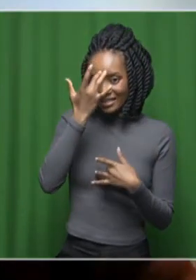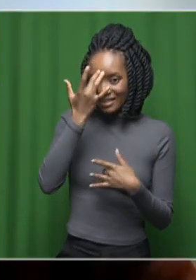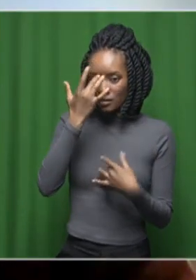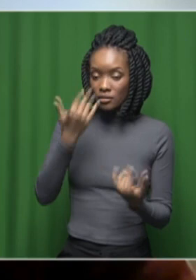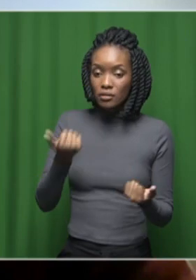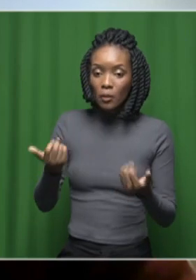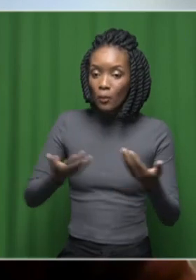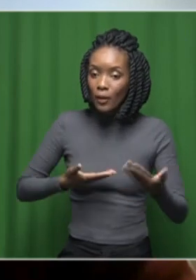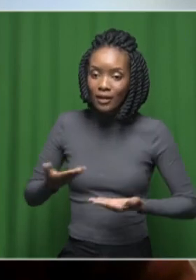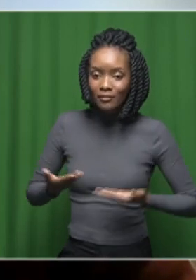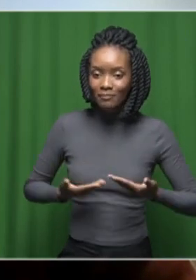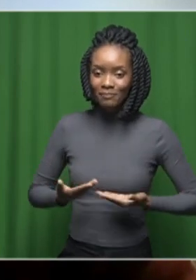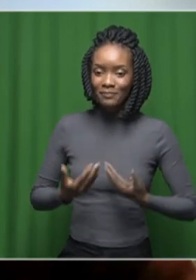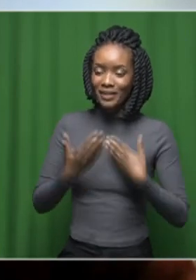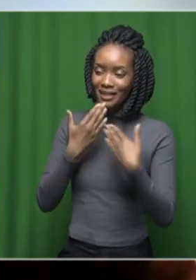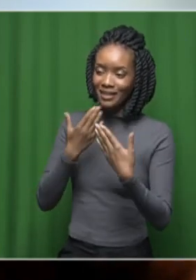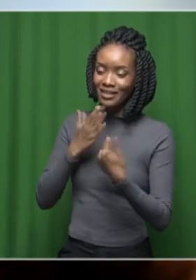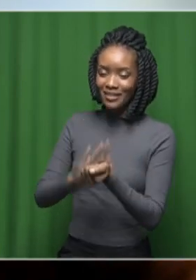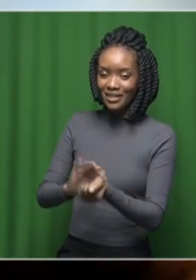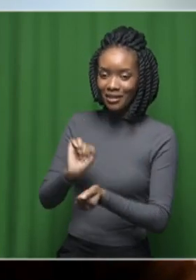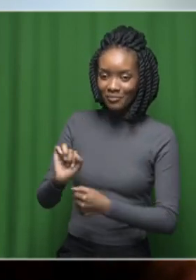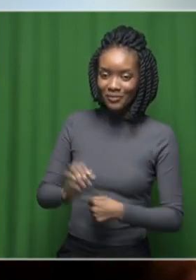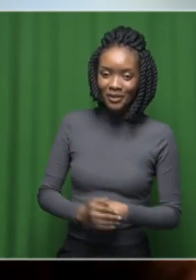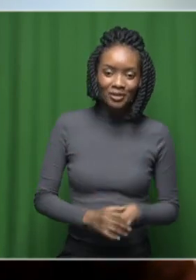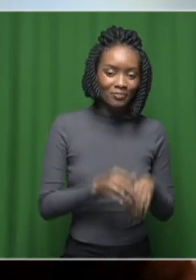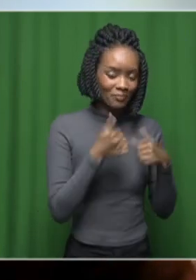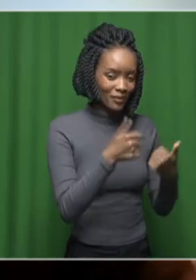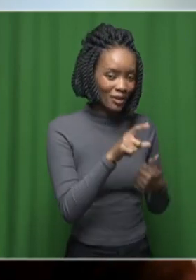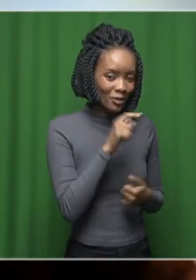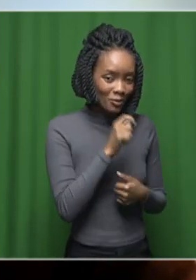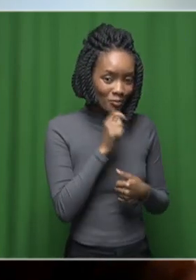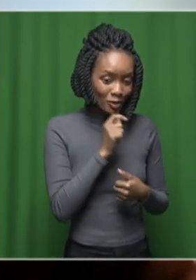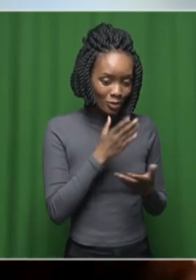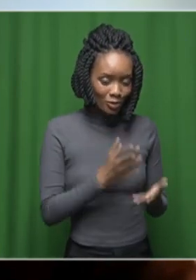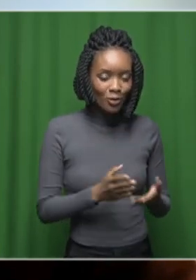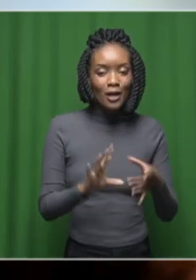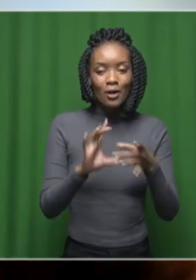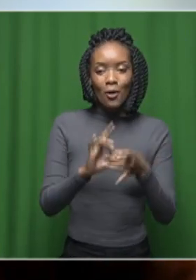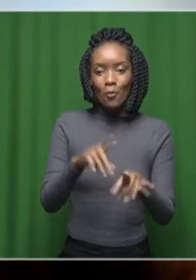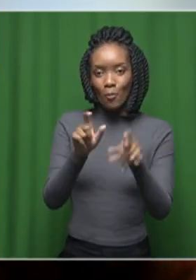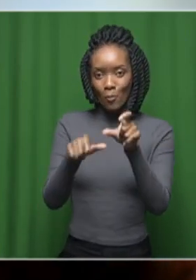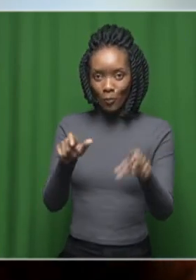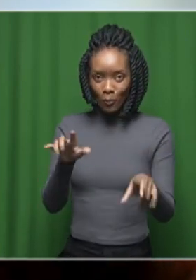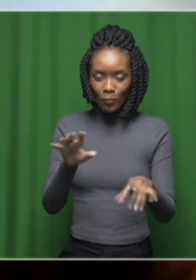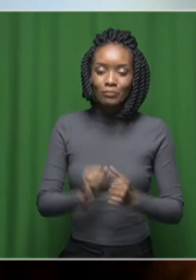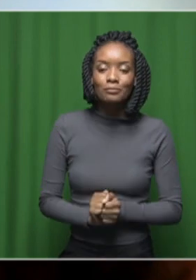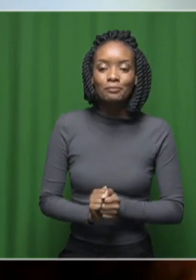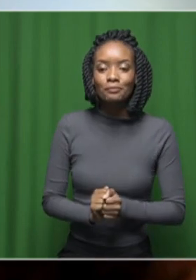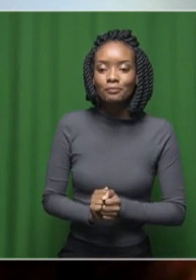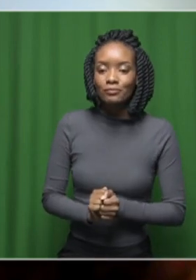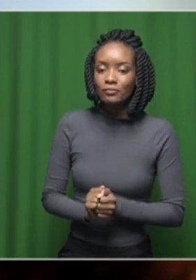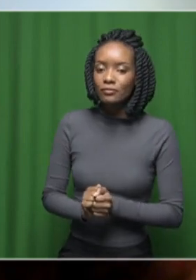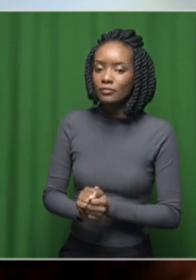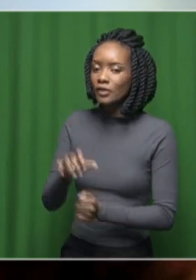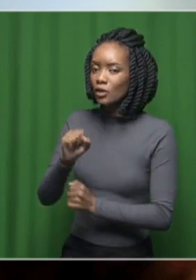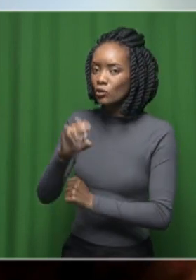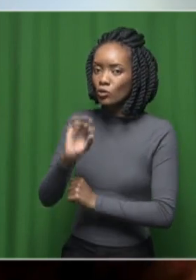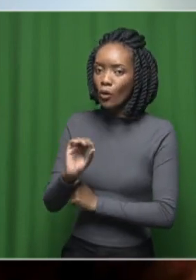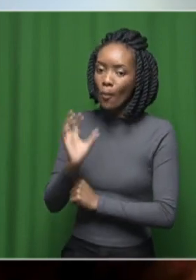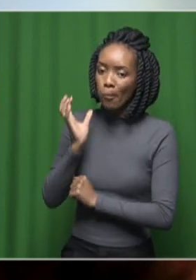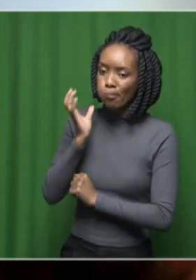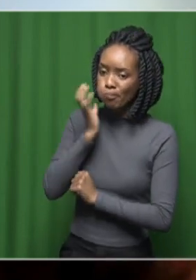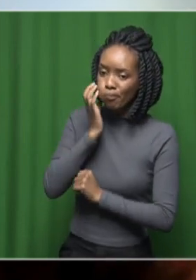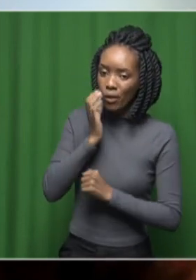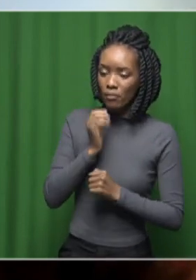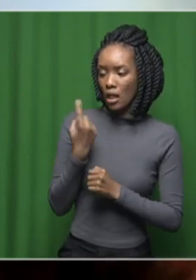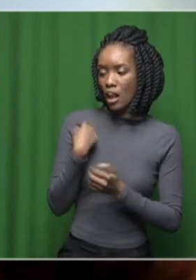Morning Live. Good morning to you and to the viewers. So the outbreak of mumps was